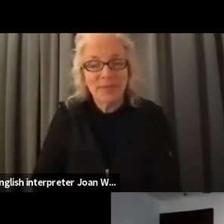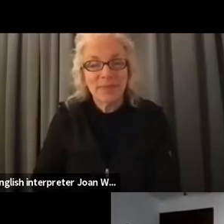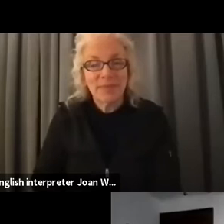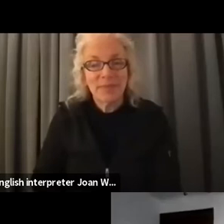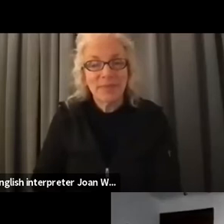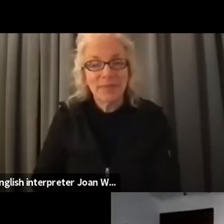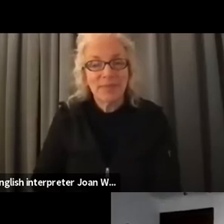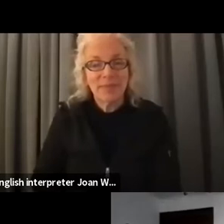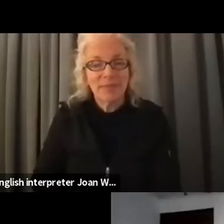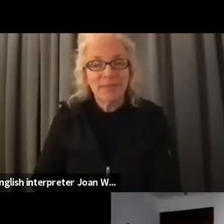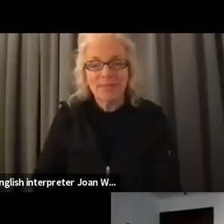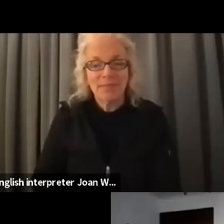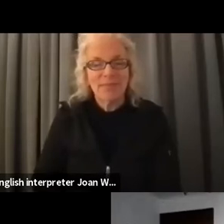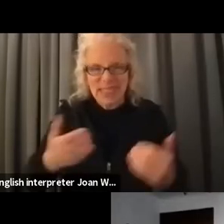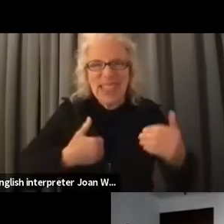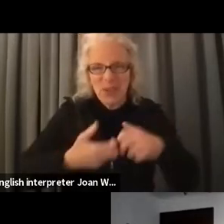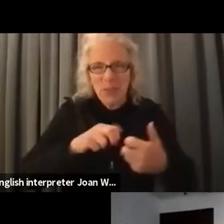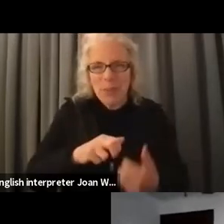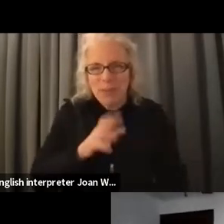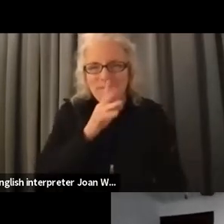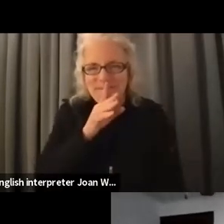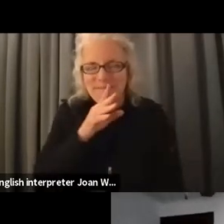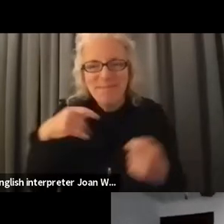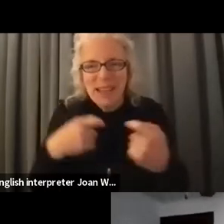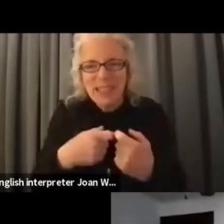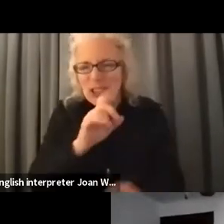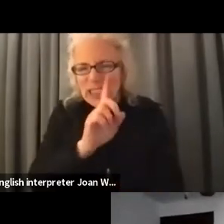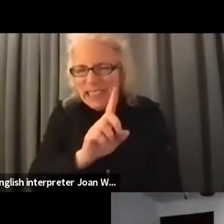Creo que hay un problema.